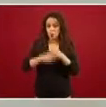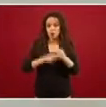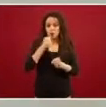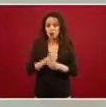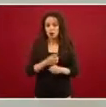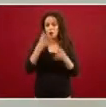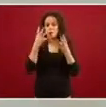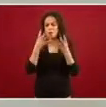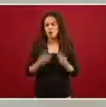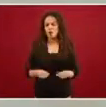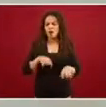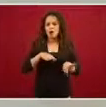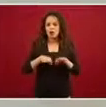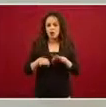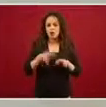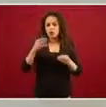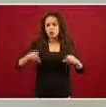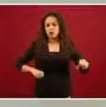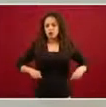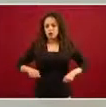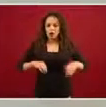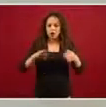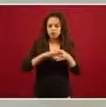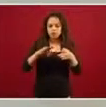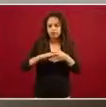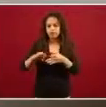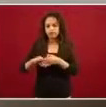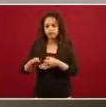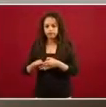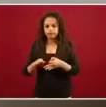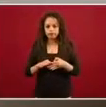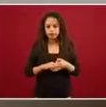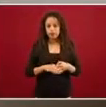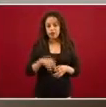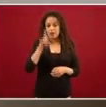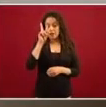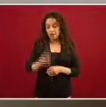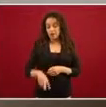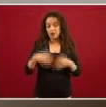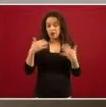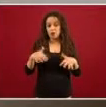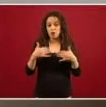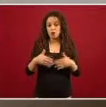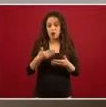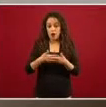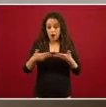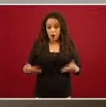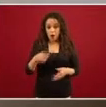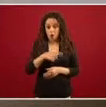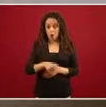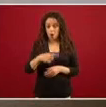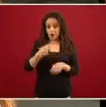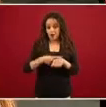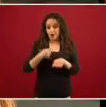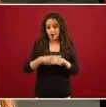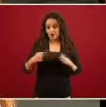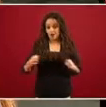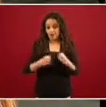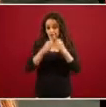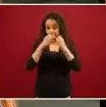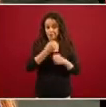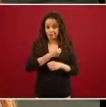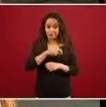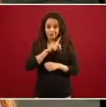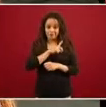for epidemiological vigilance, it's a very, very active working community, and now it's